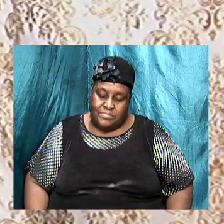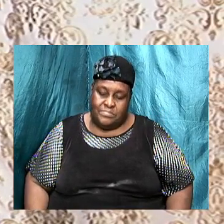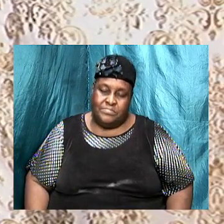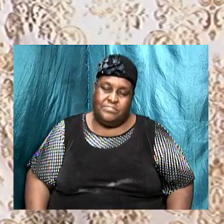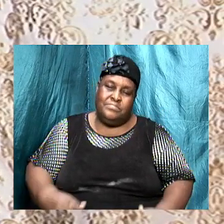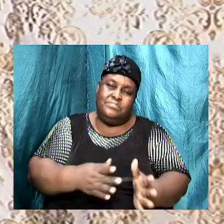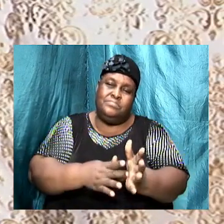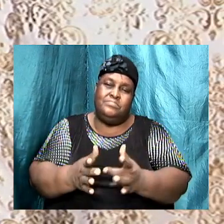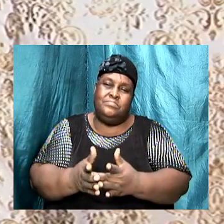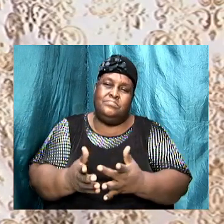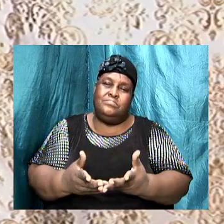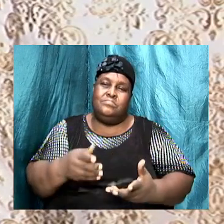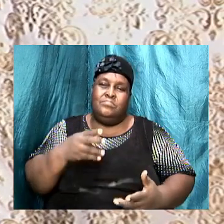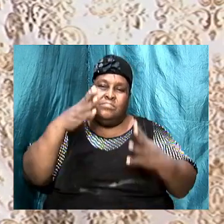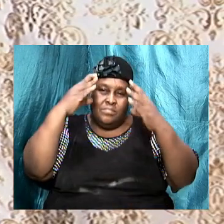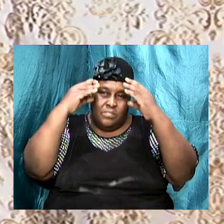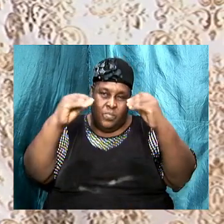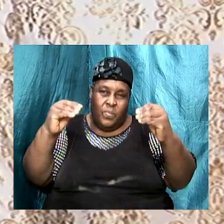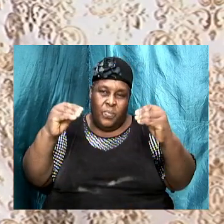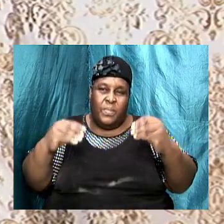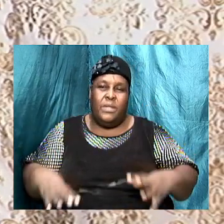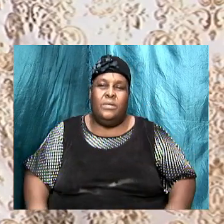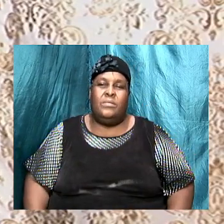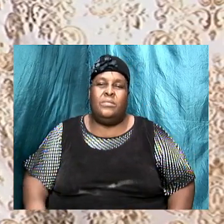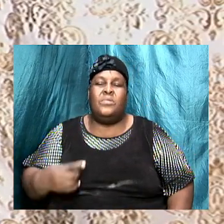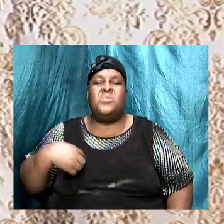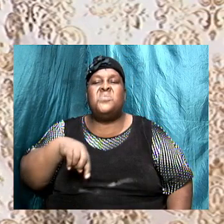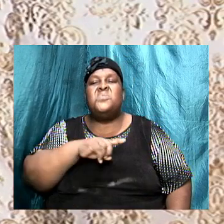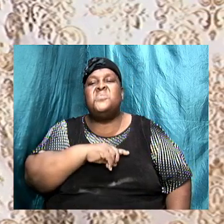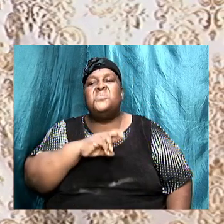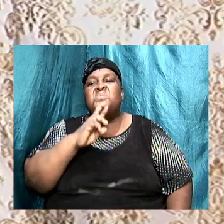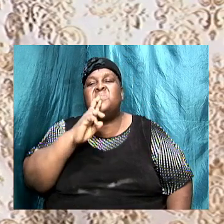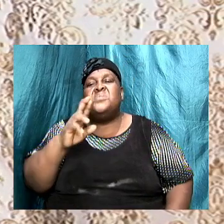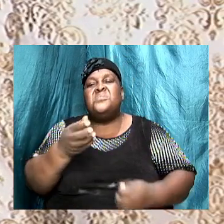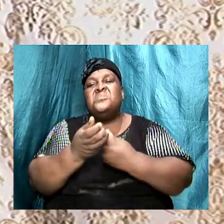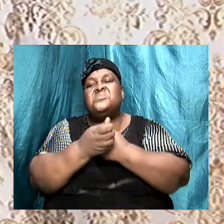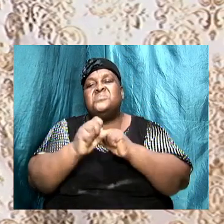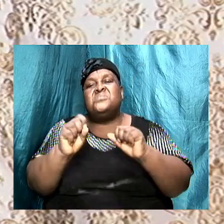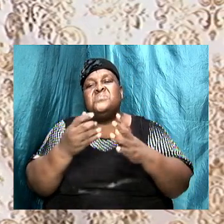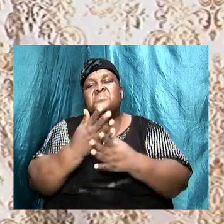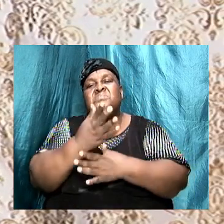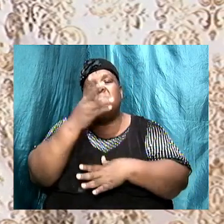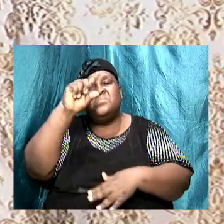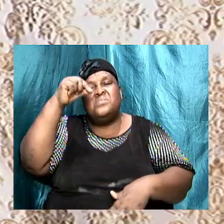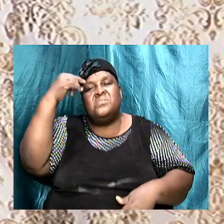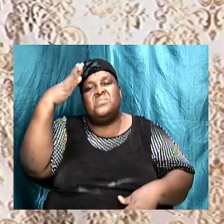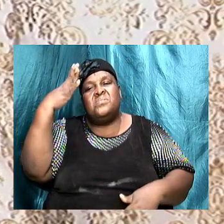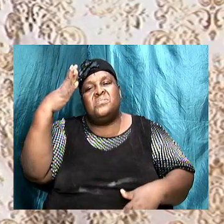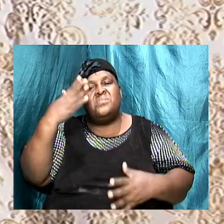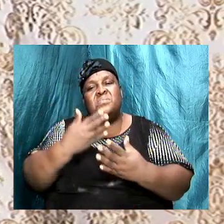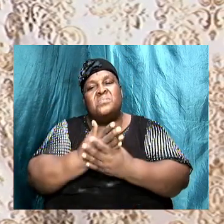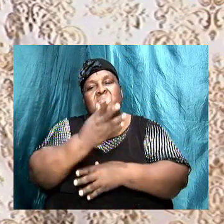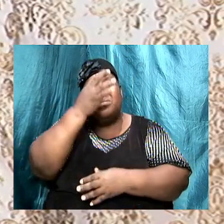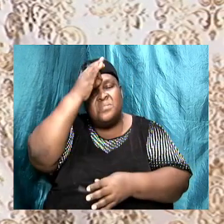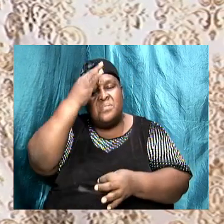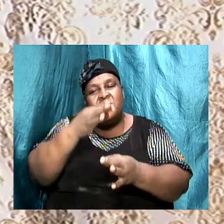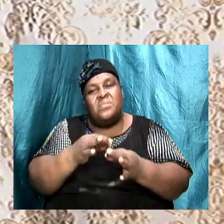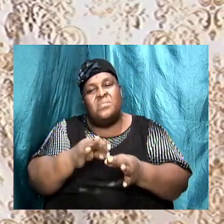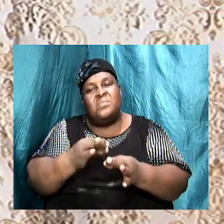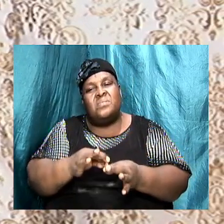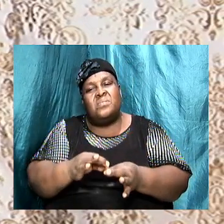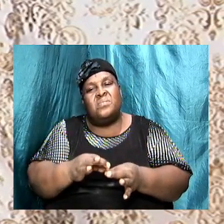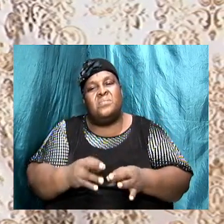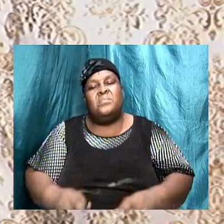The Bible also teaches that we are saved by grace through faith.